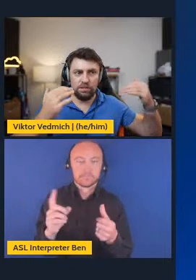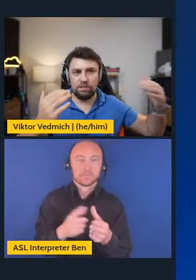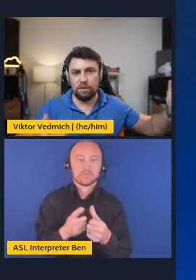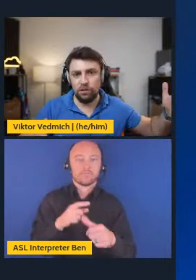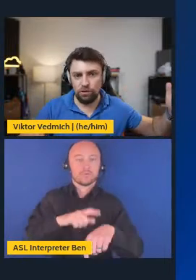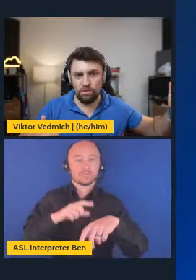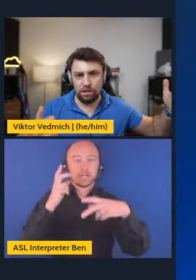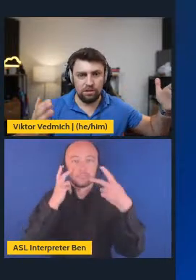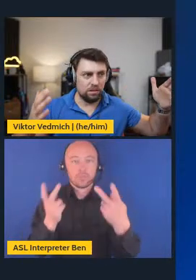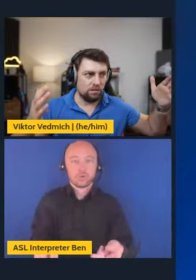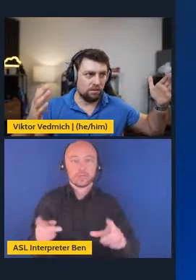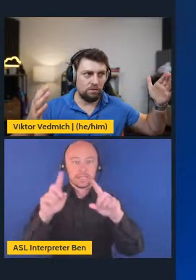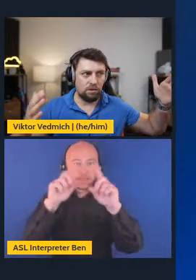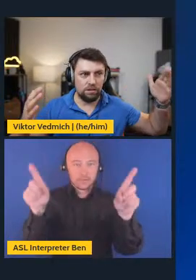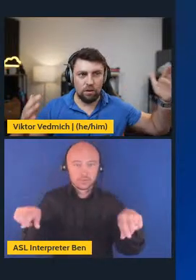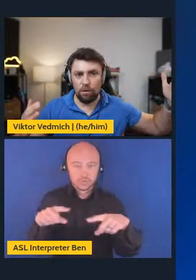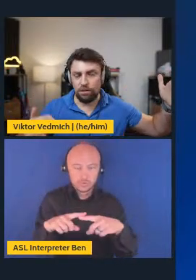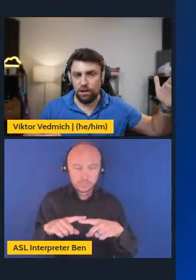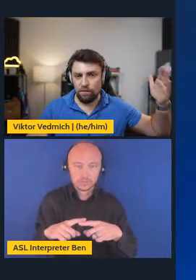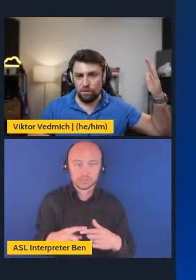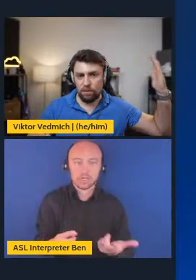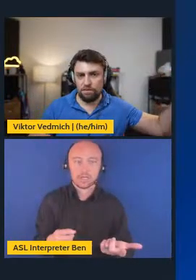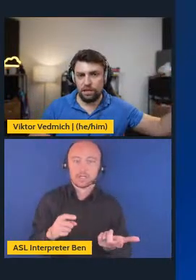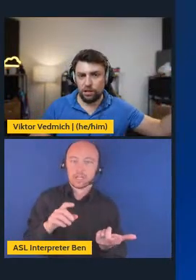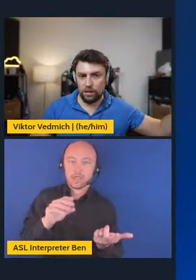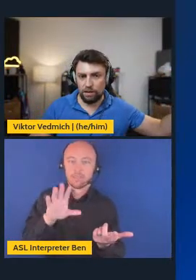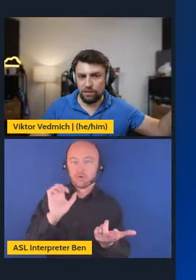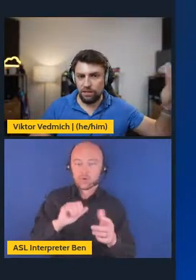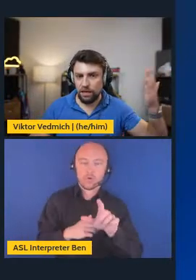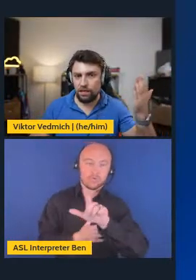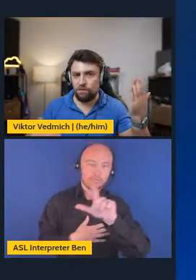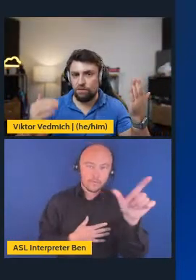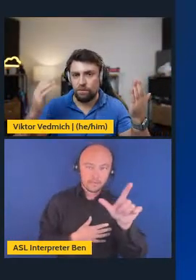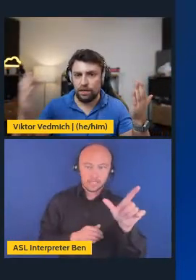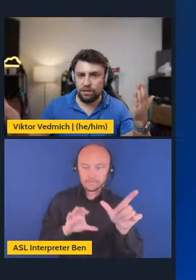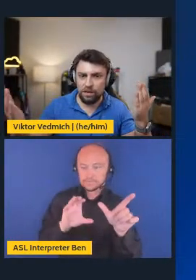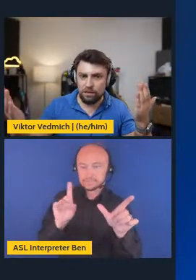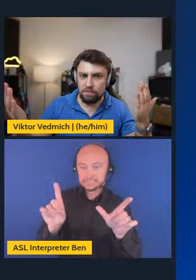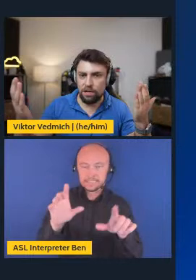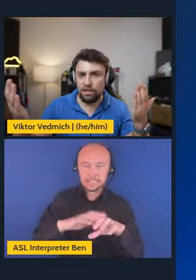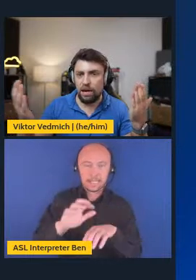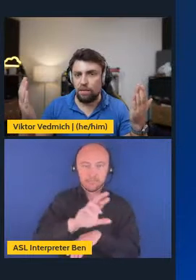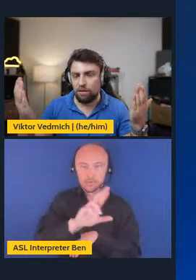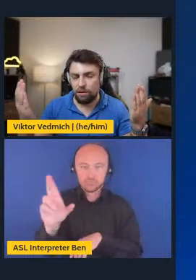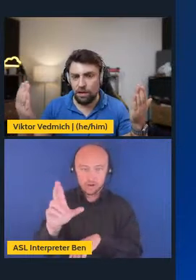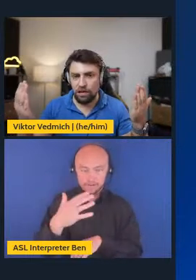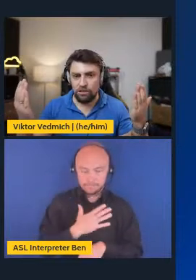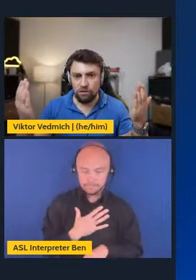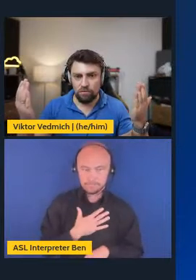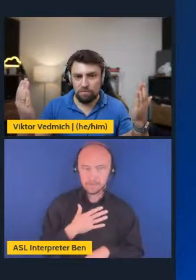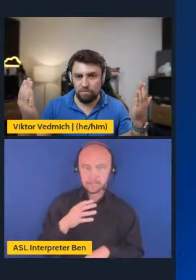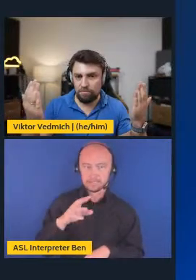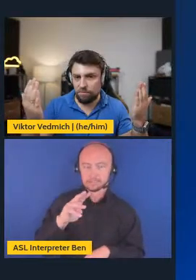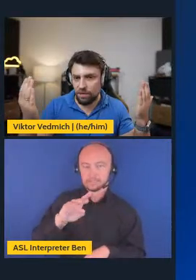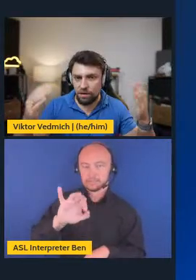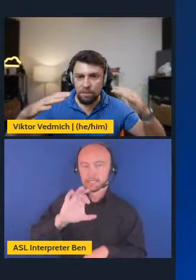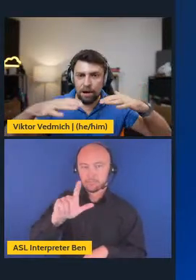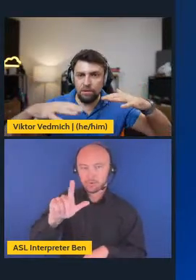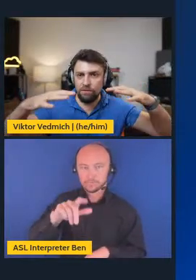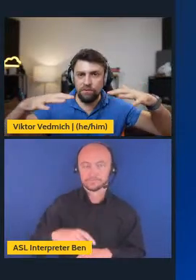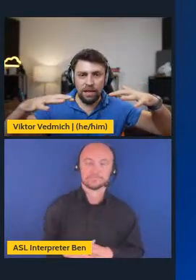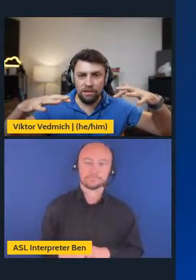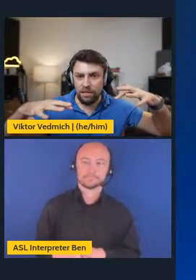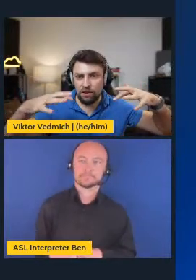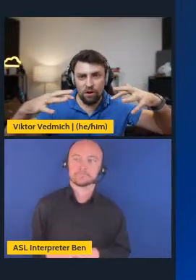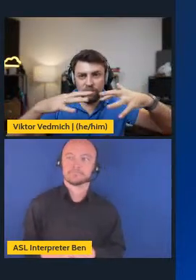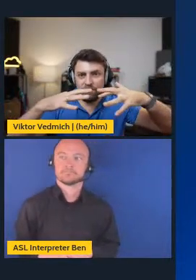at this screenshot and this, like the code from left side, we have CDKs, from right side, it's my YAML. So the amount